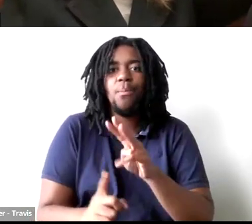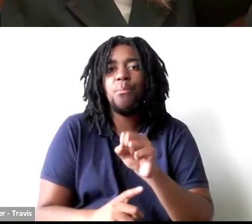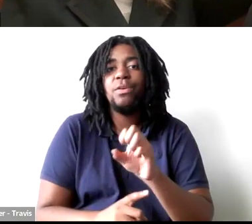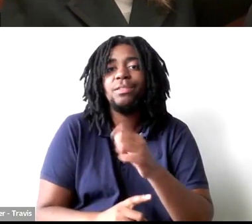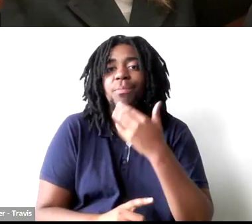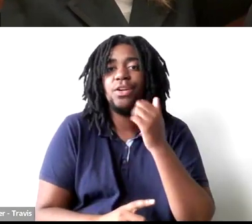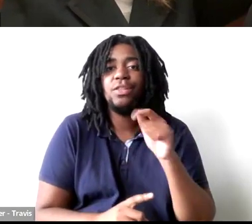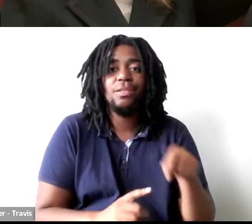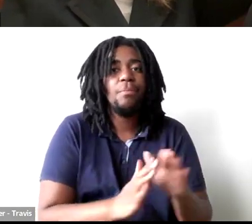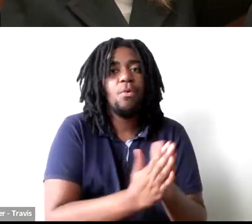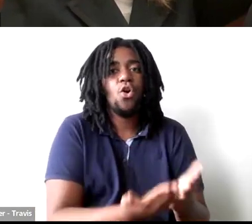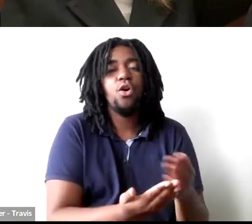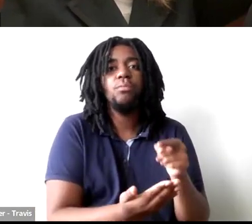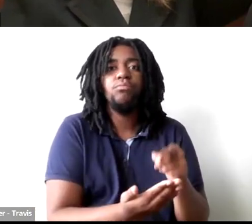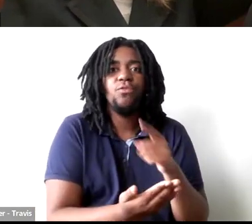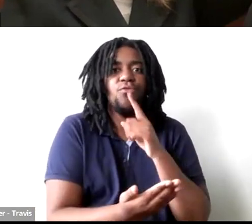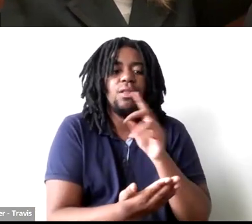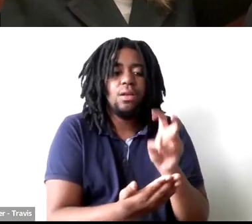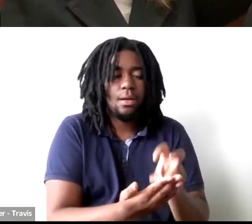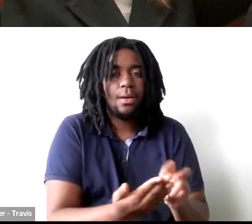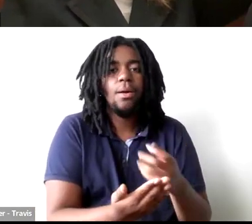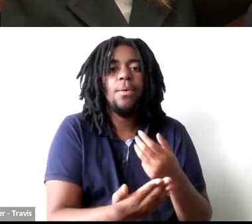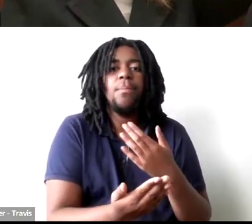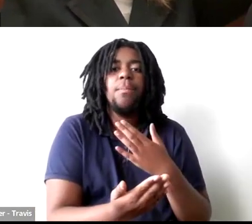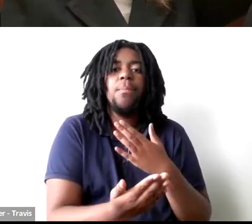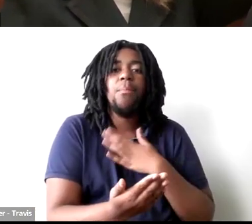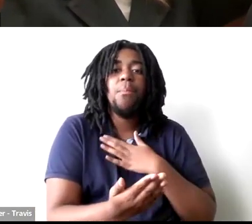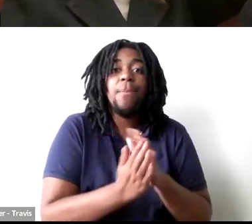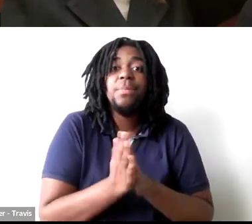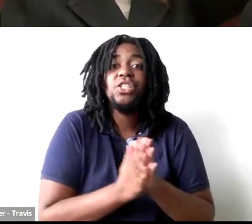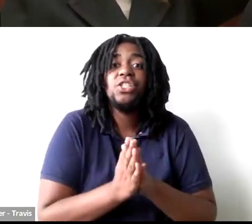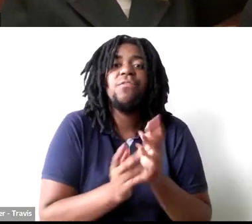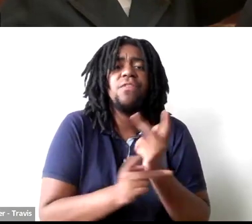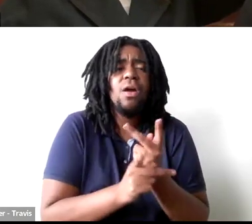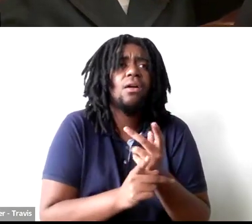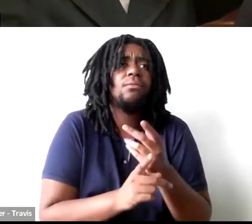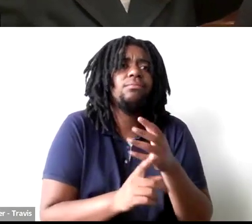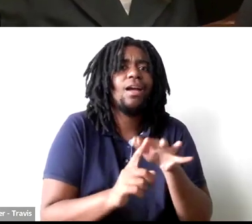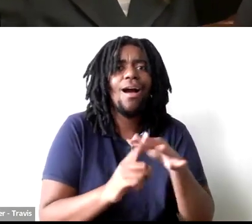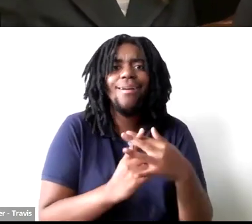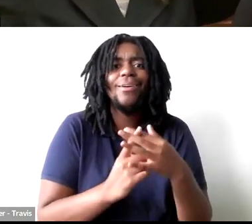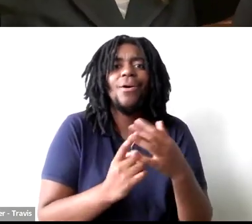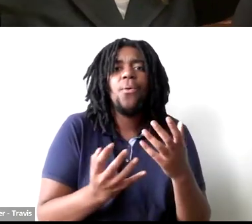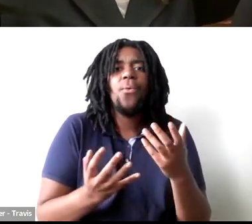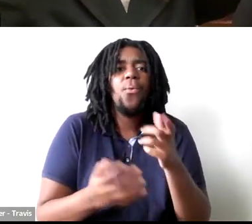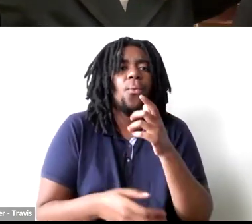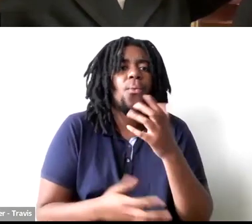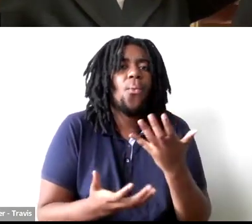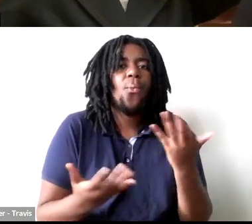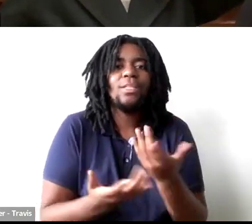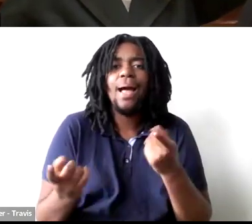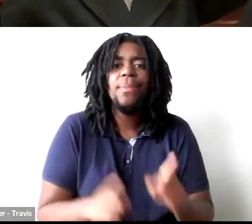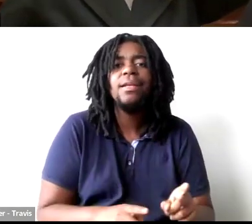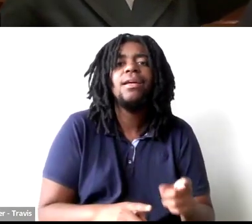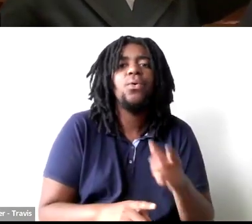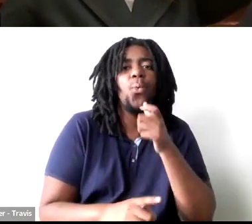book that was, you know, my mission to figure out what's going on, who are these people, and who did this. And so, you know, it's easy to